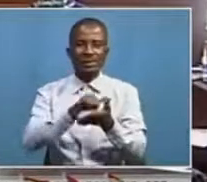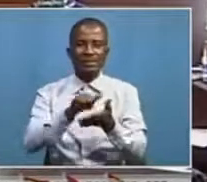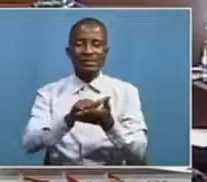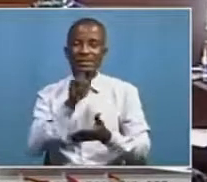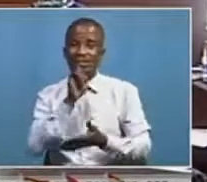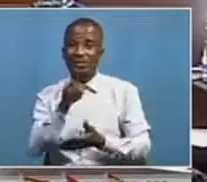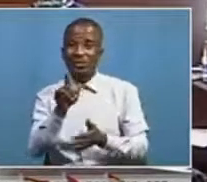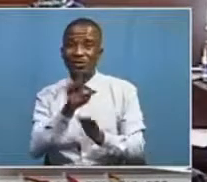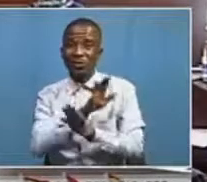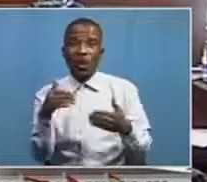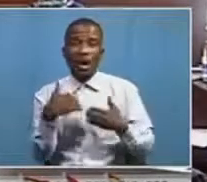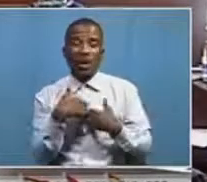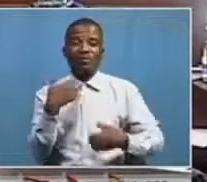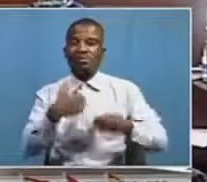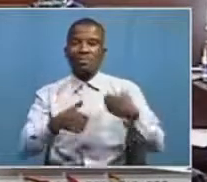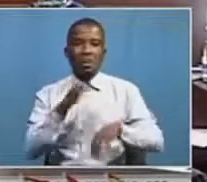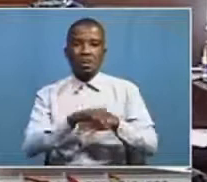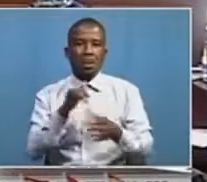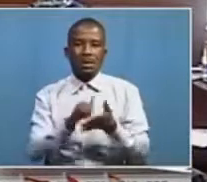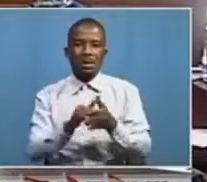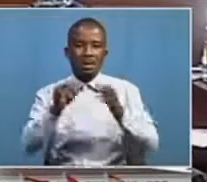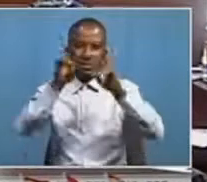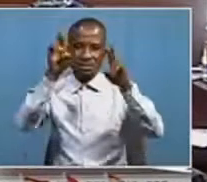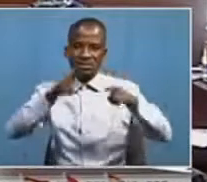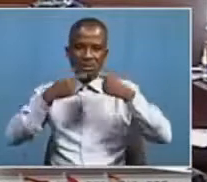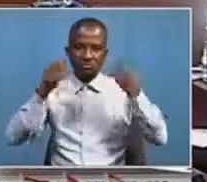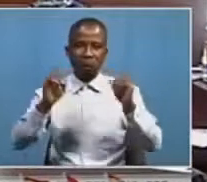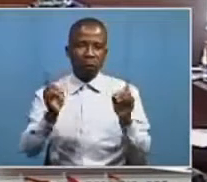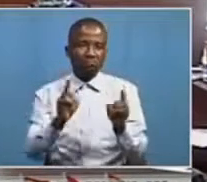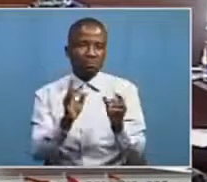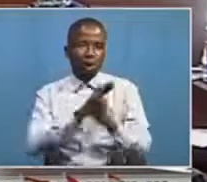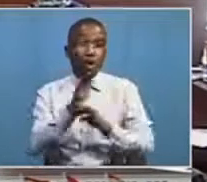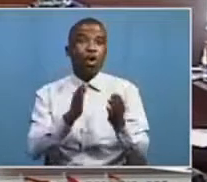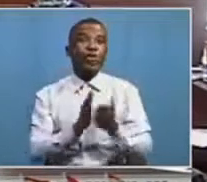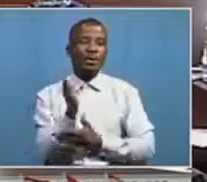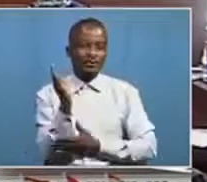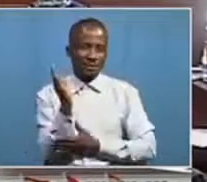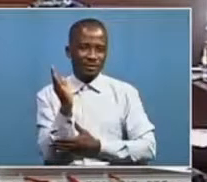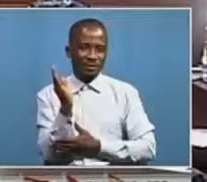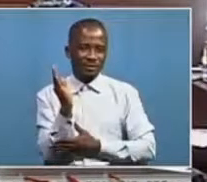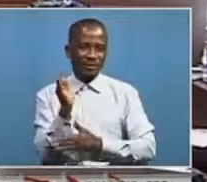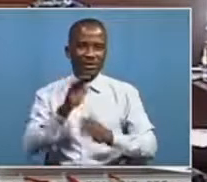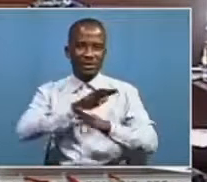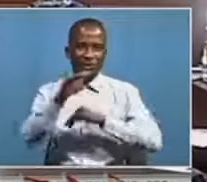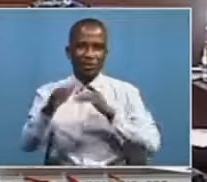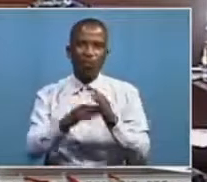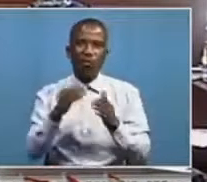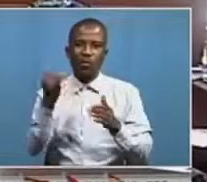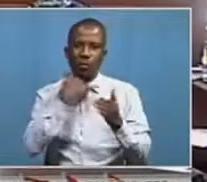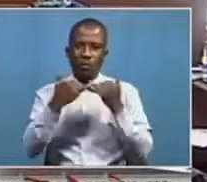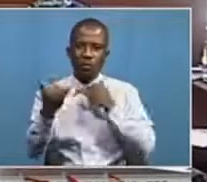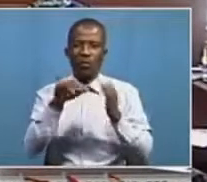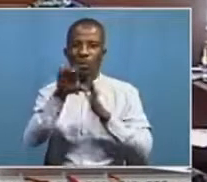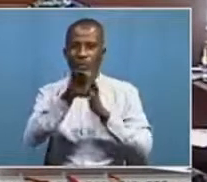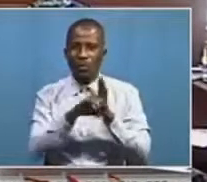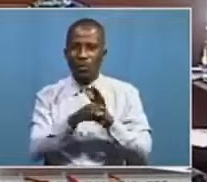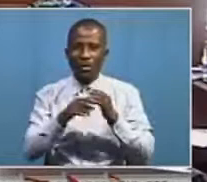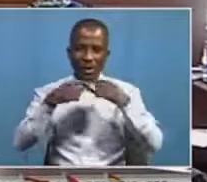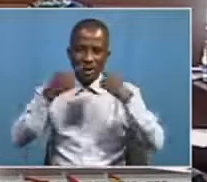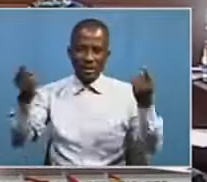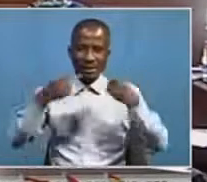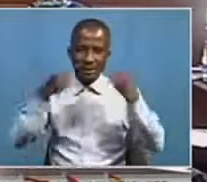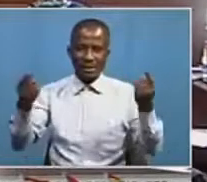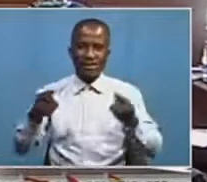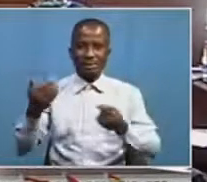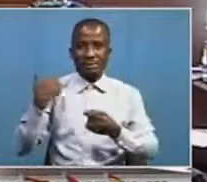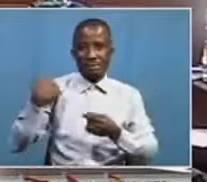any effect whatsoever on the result of the election. He said the alleged unconstitutionality of a declaration or gazette notification of